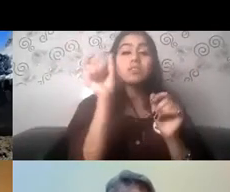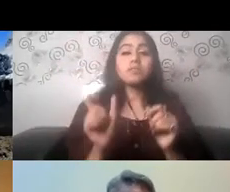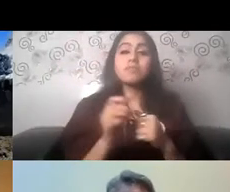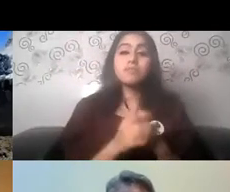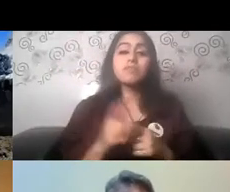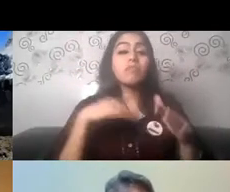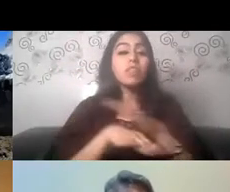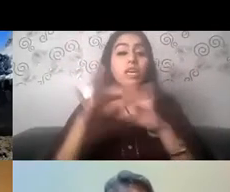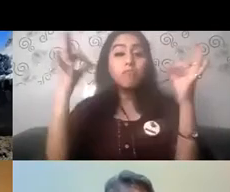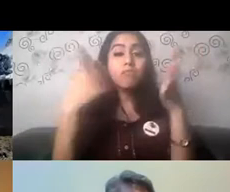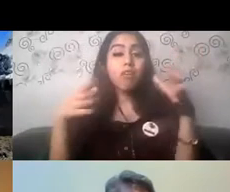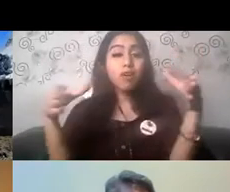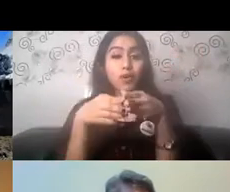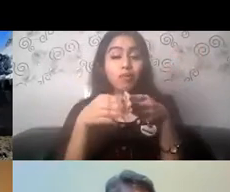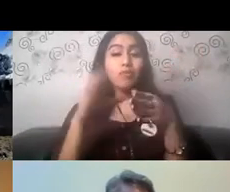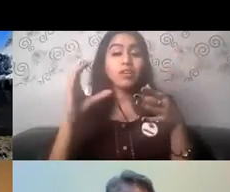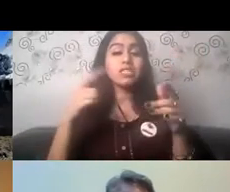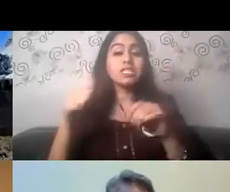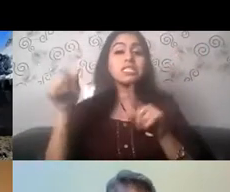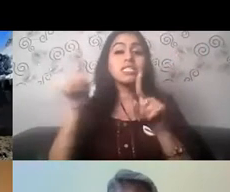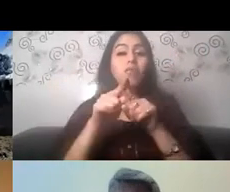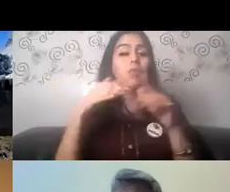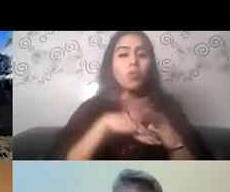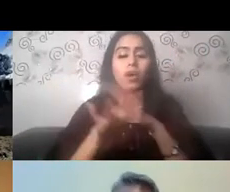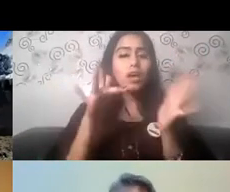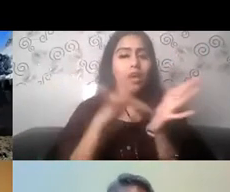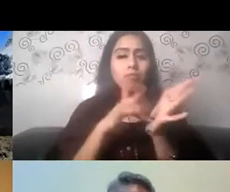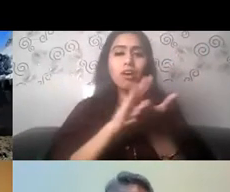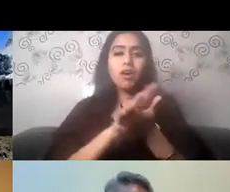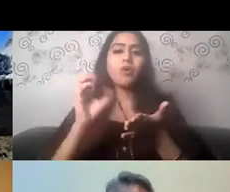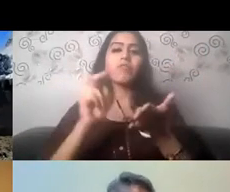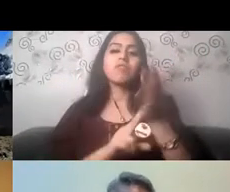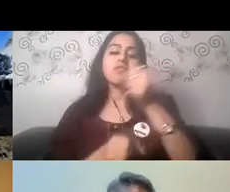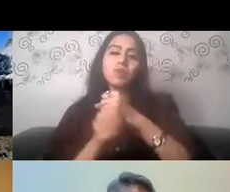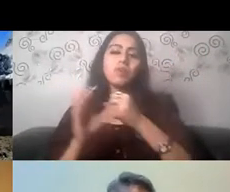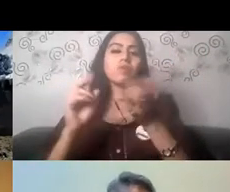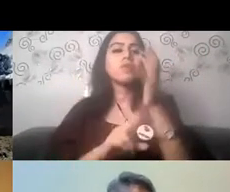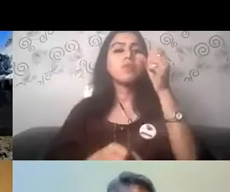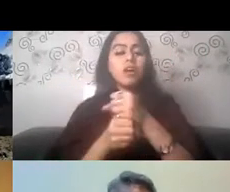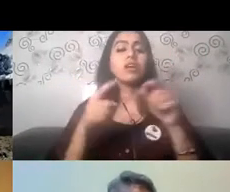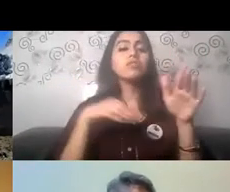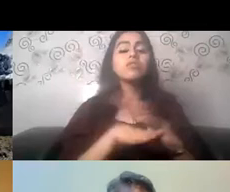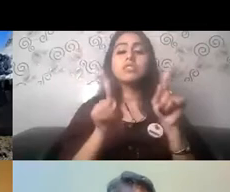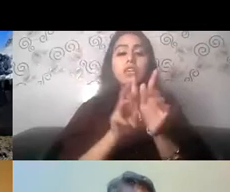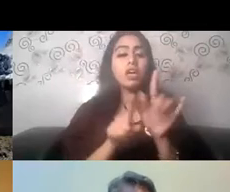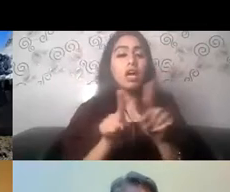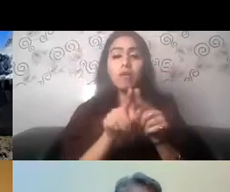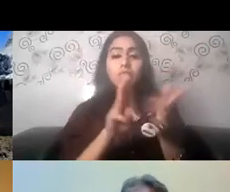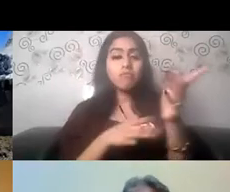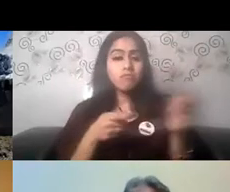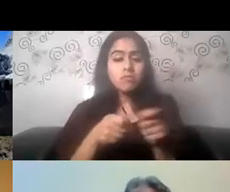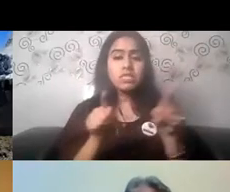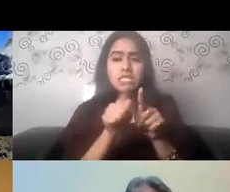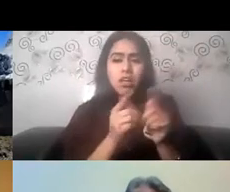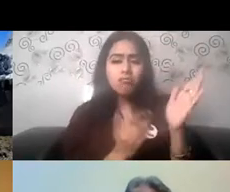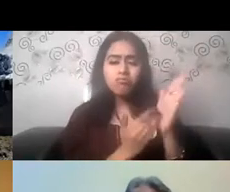Master Group, which is headquartered in Hong Kong. It is an event venue business where she managed to grow its location from 1 to